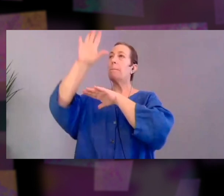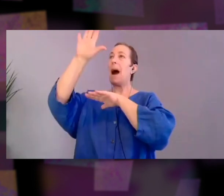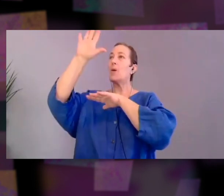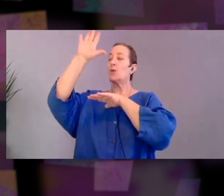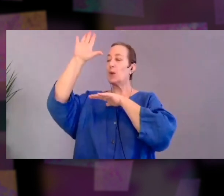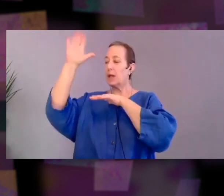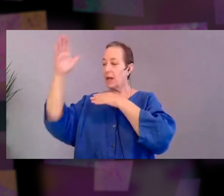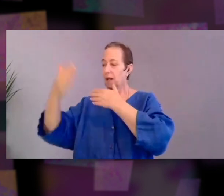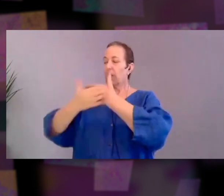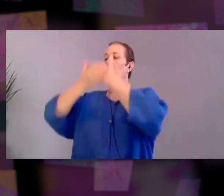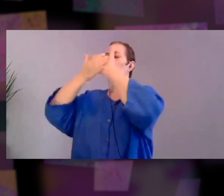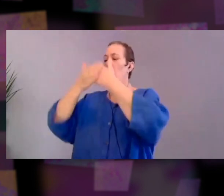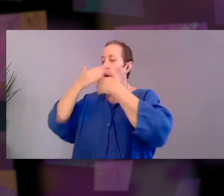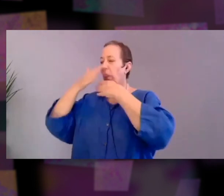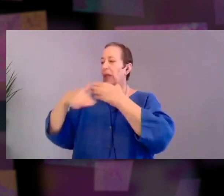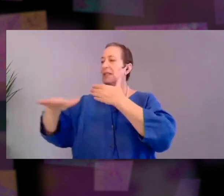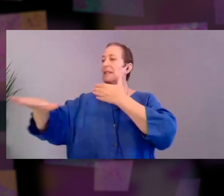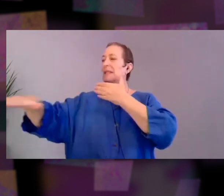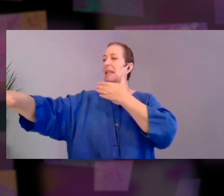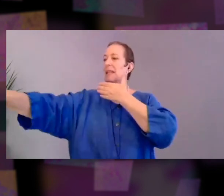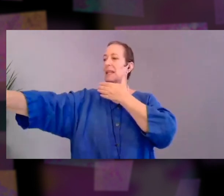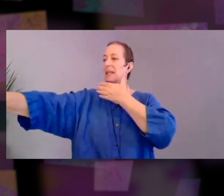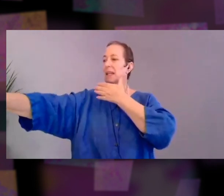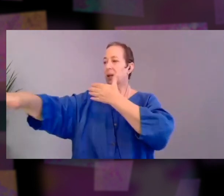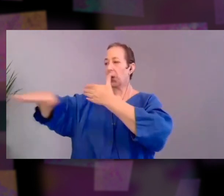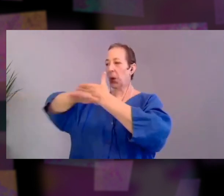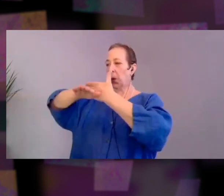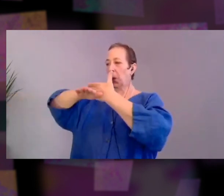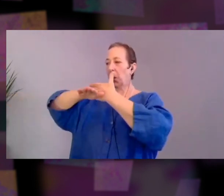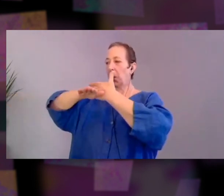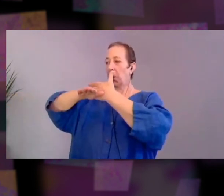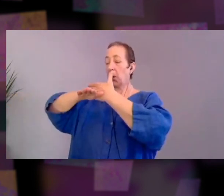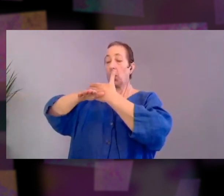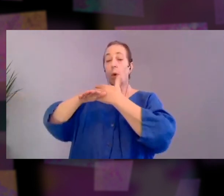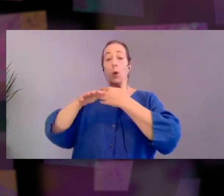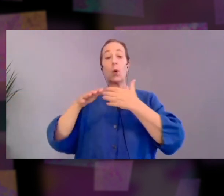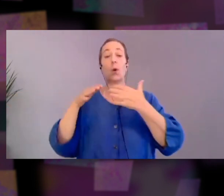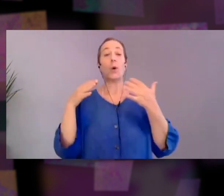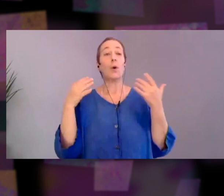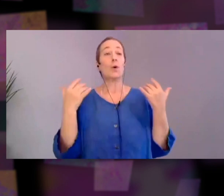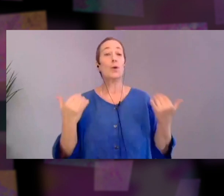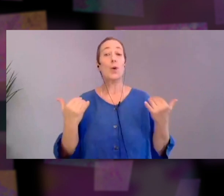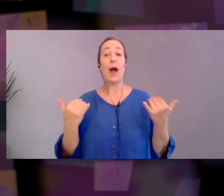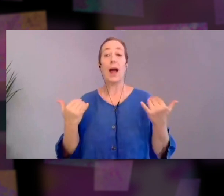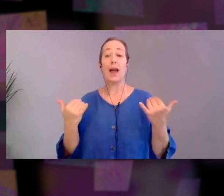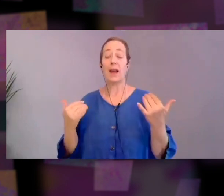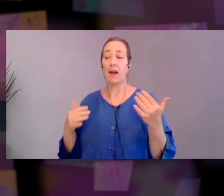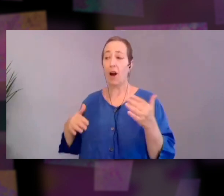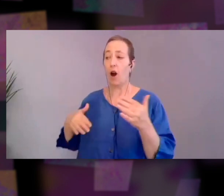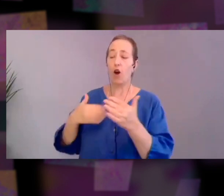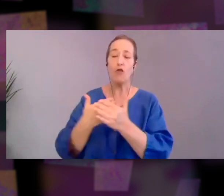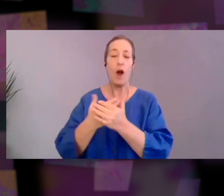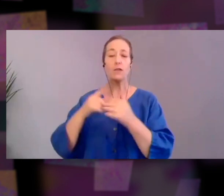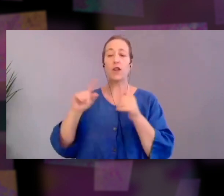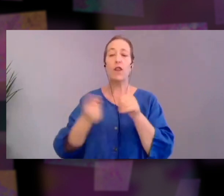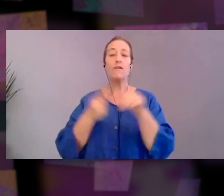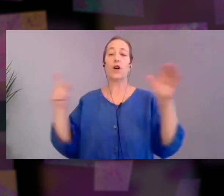e ke aloha I hiki mai ai. Today arrives the first pang of